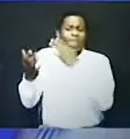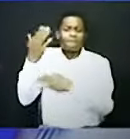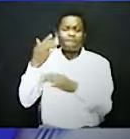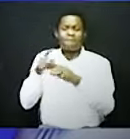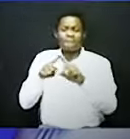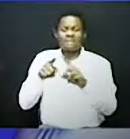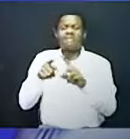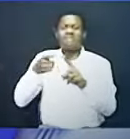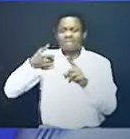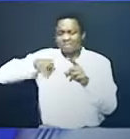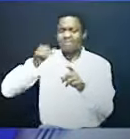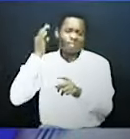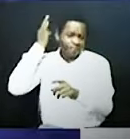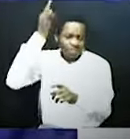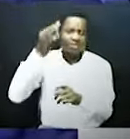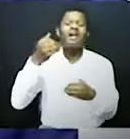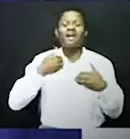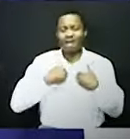your head.